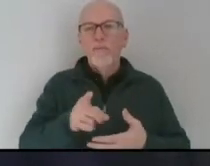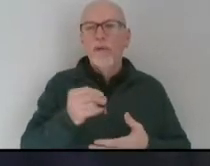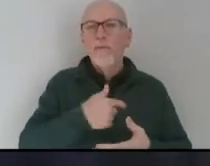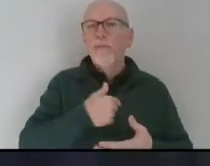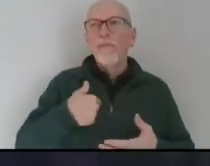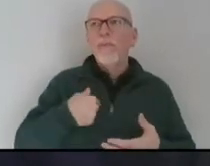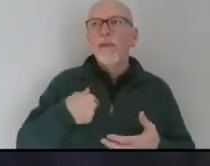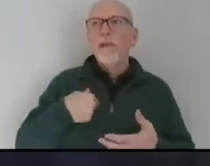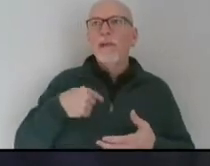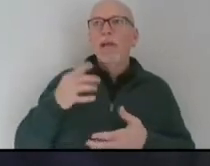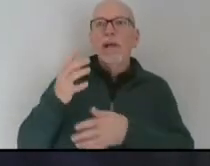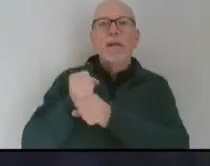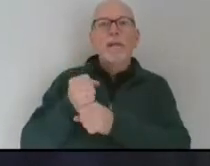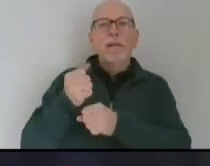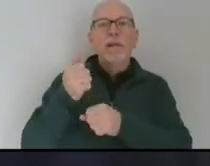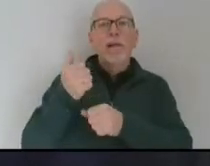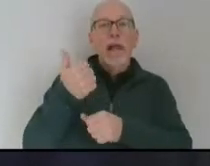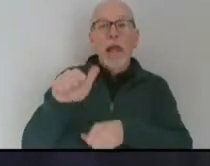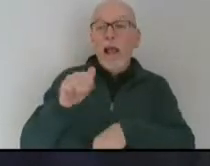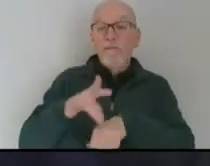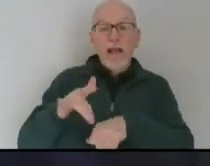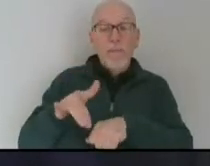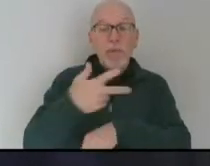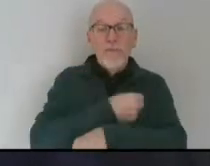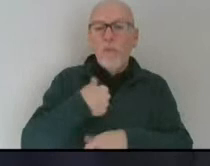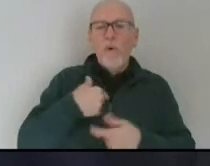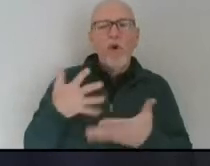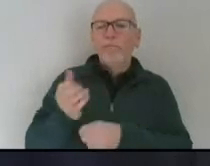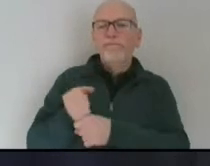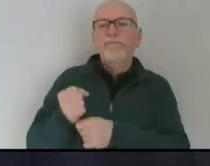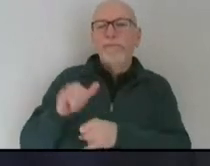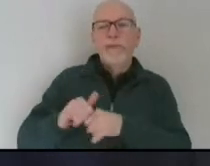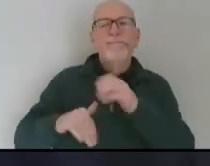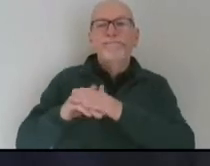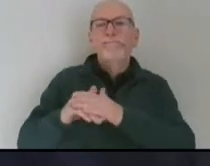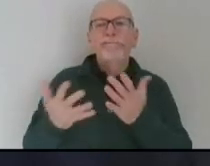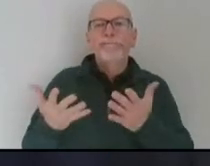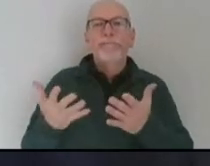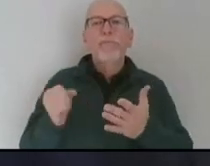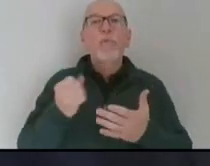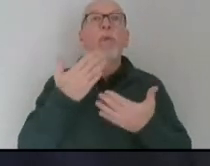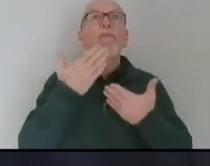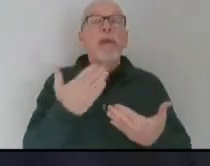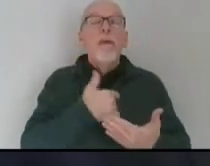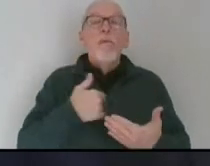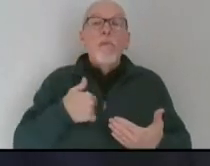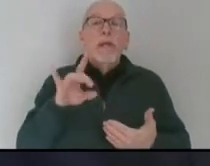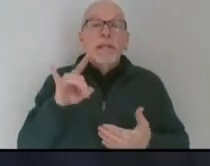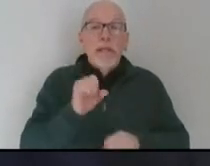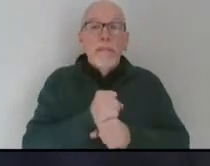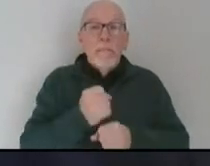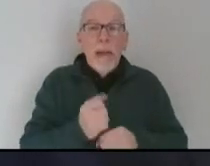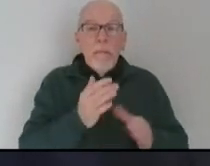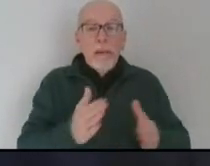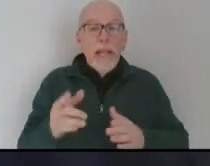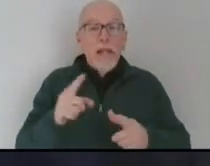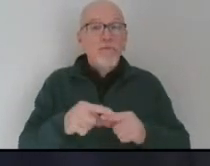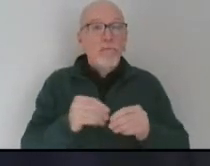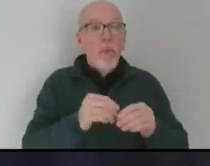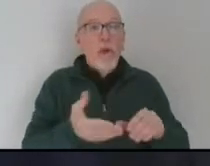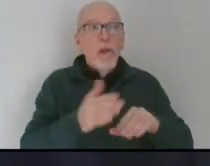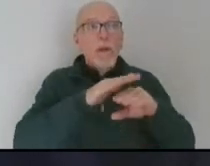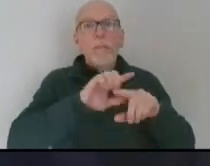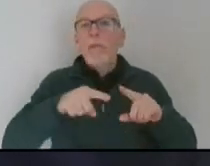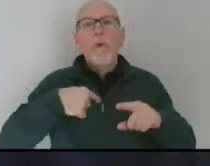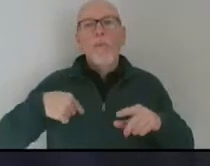been receiving any available doses to come to us. So thankfully, we had started to make plans to ramp up, but hadn't put any of those